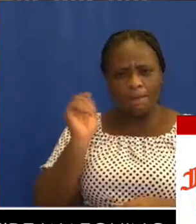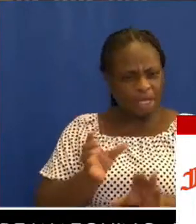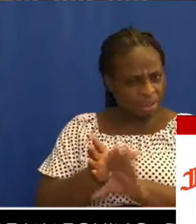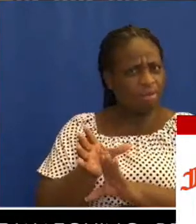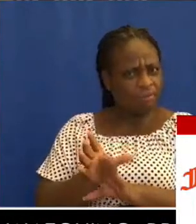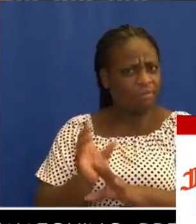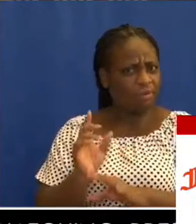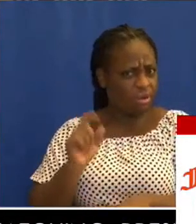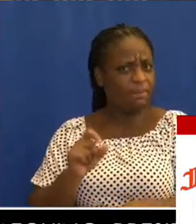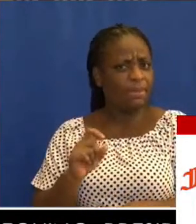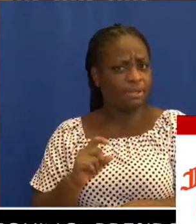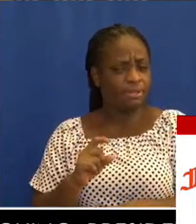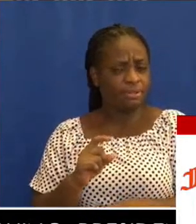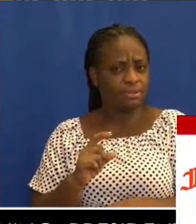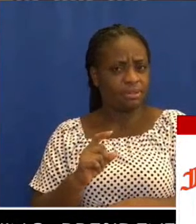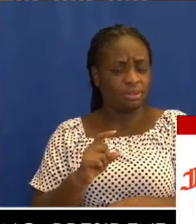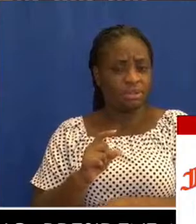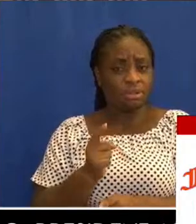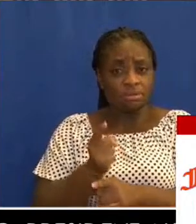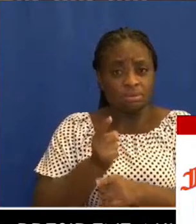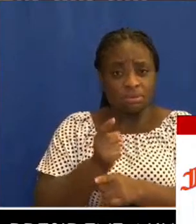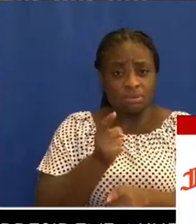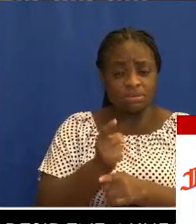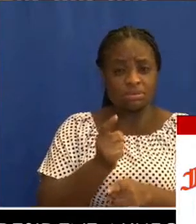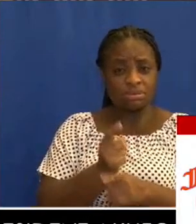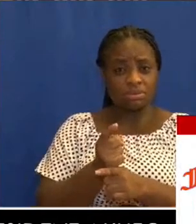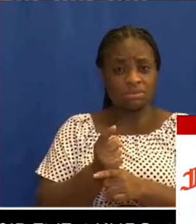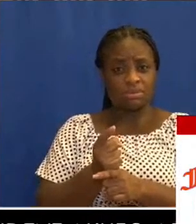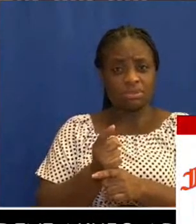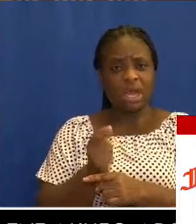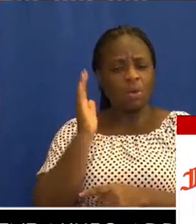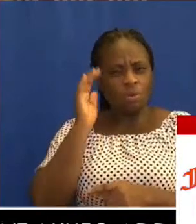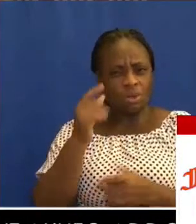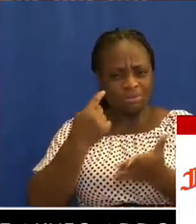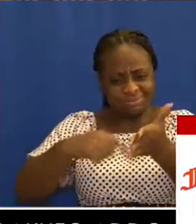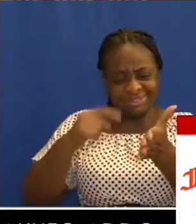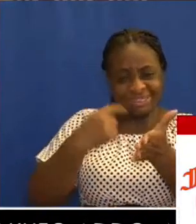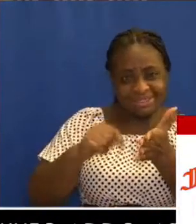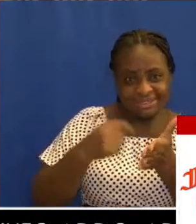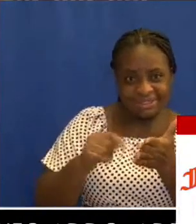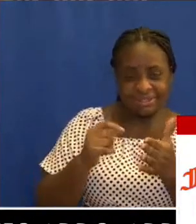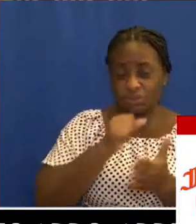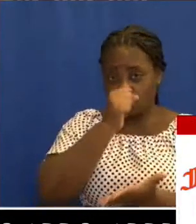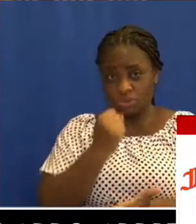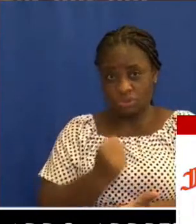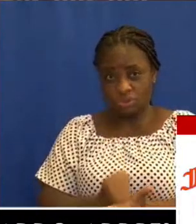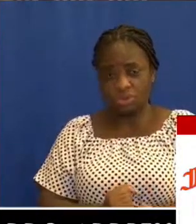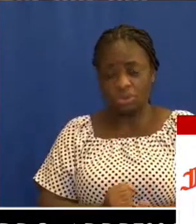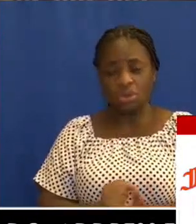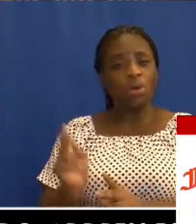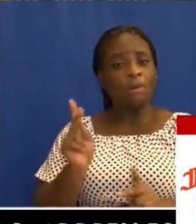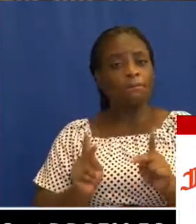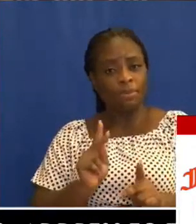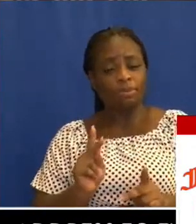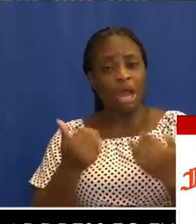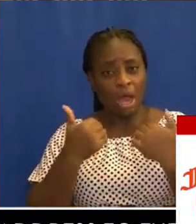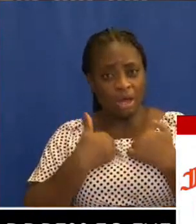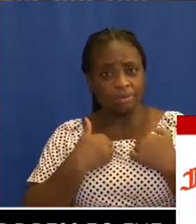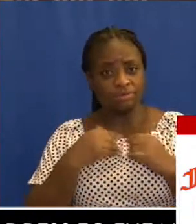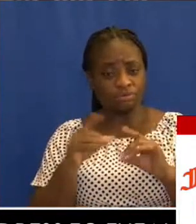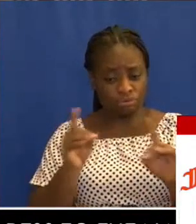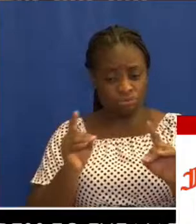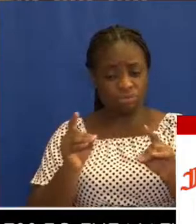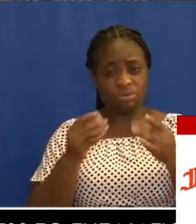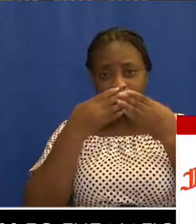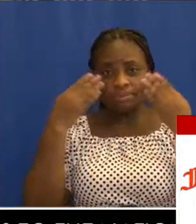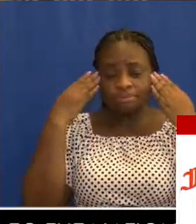mandatory. Regulatory agencies will undertake random checks to ensure conformity with COVID-19